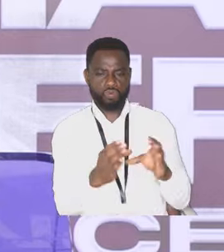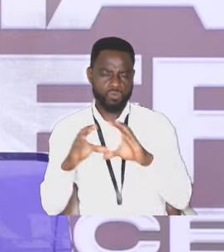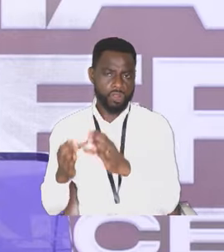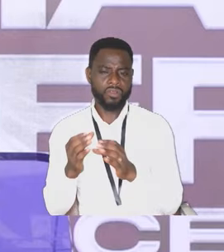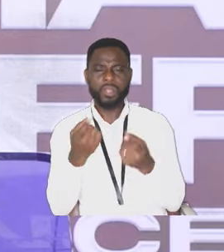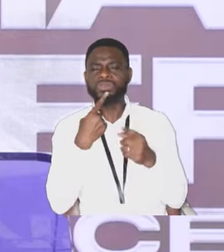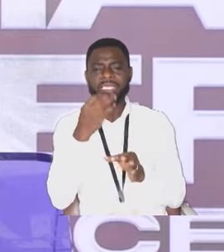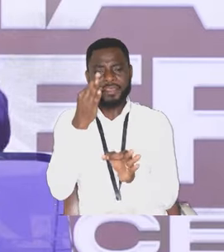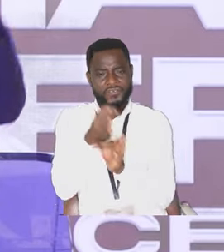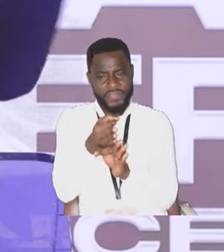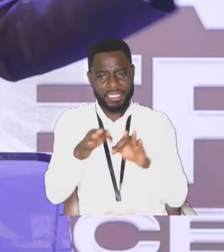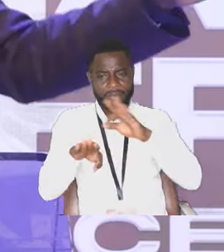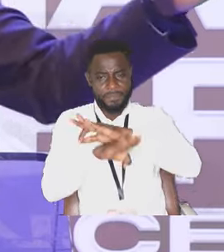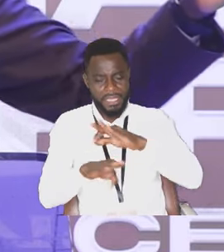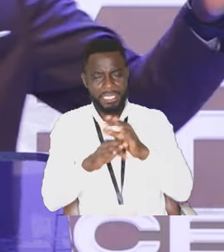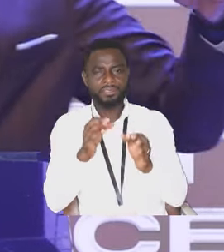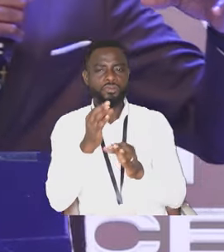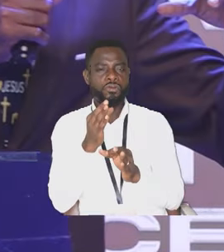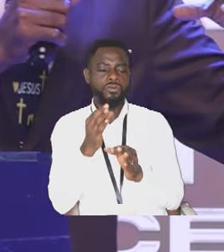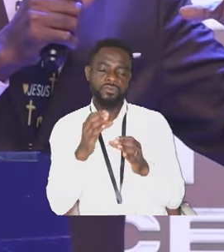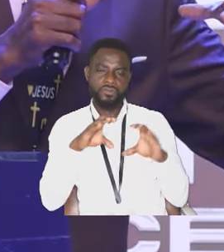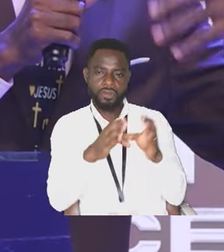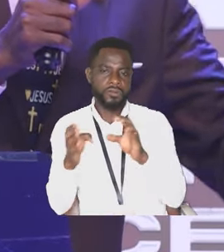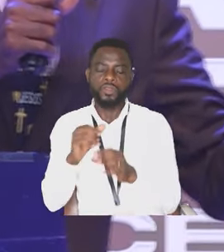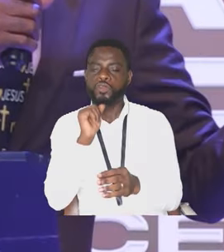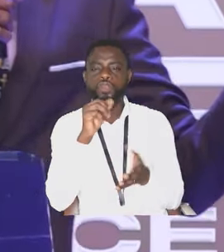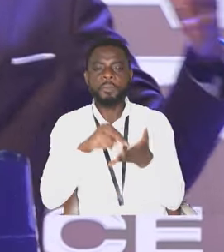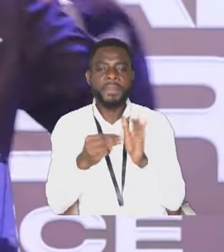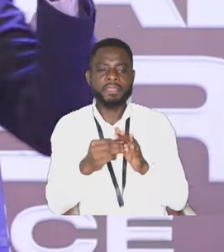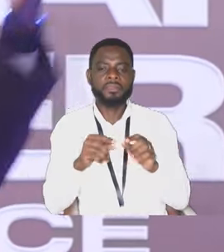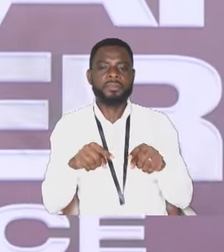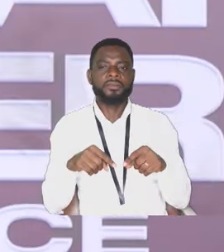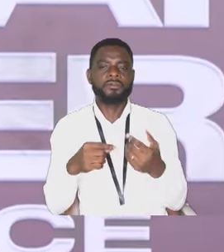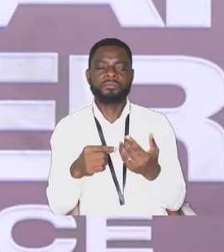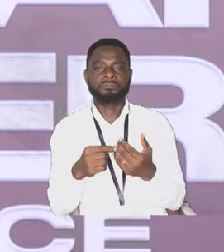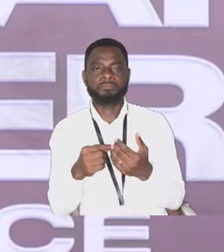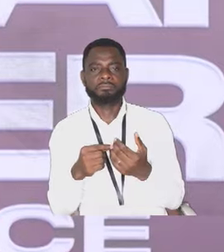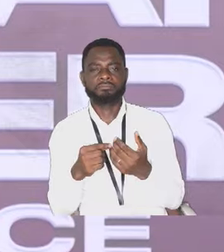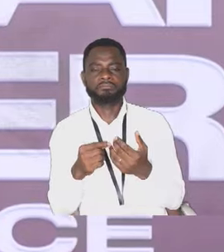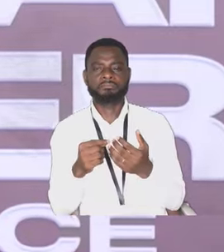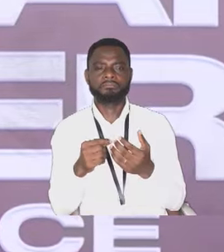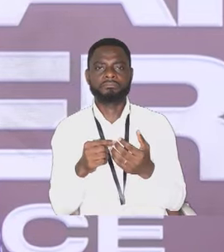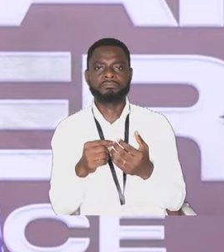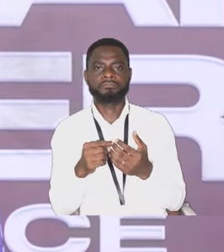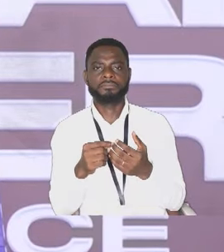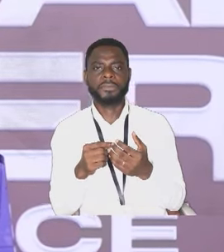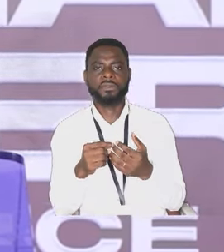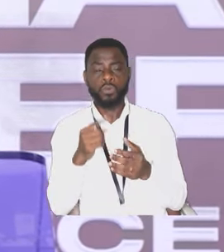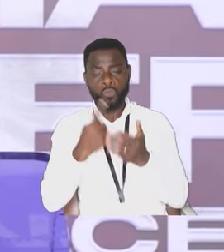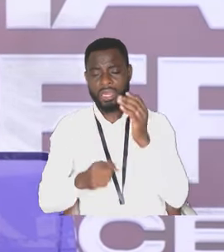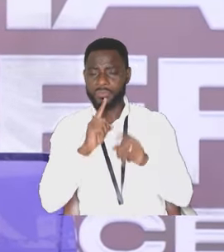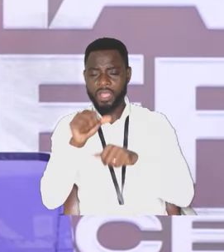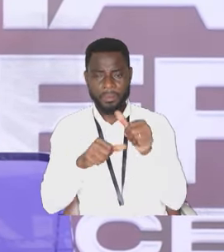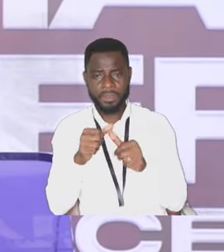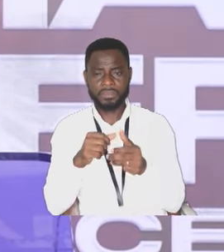say faith-based communities, I'm not talking about perhaps maybe going to have an estate or... But what I'm talking about